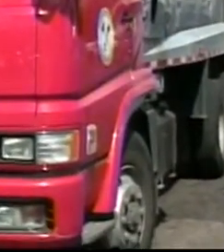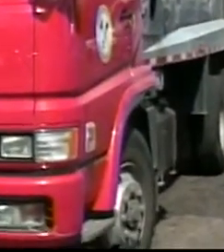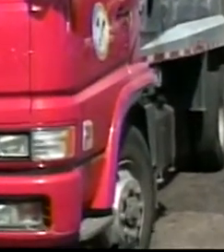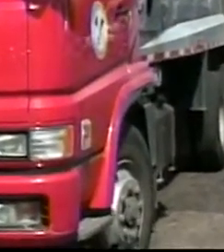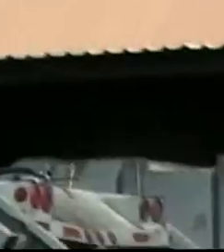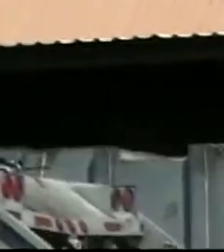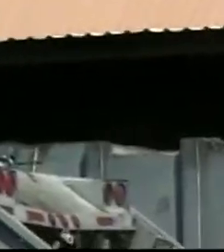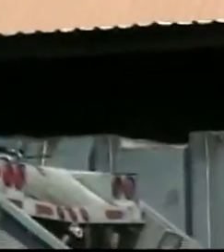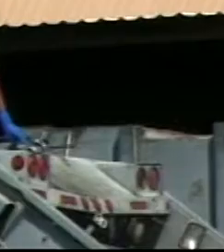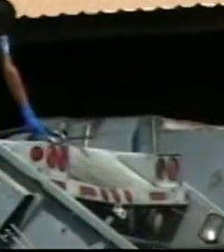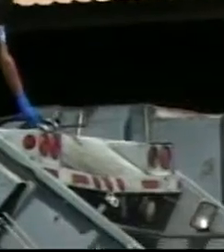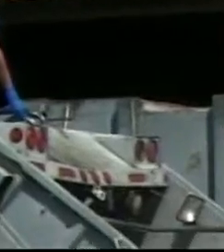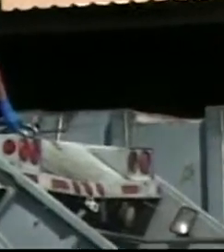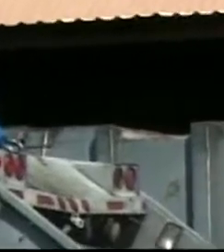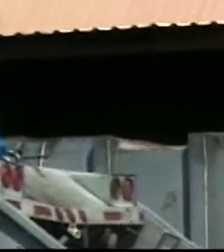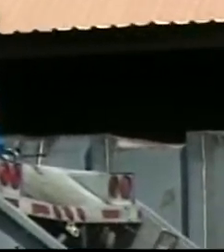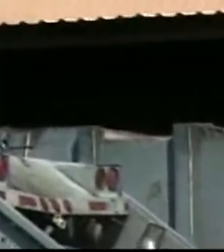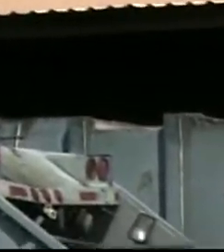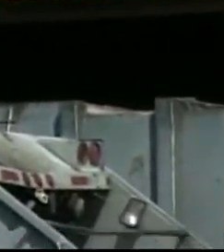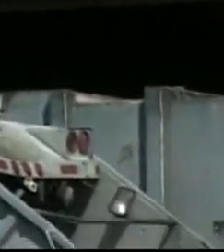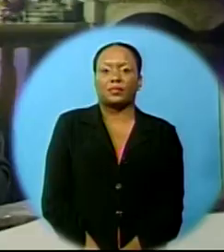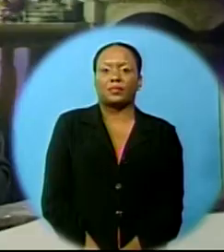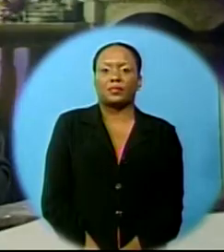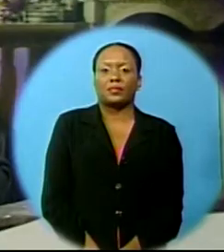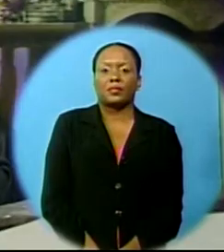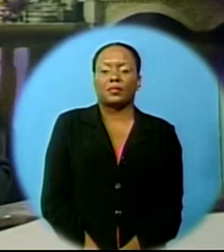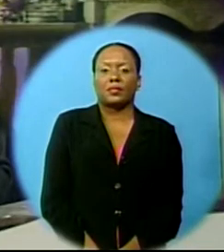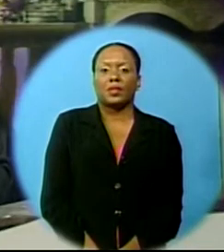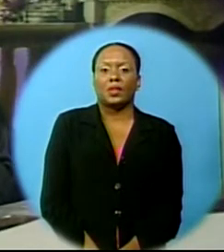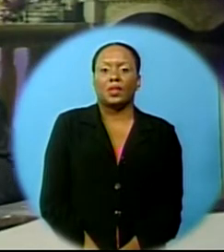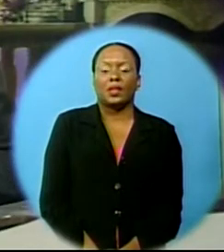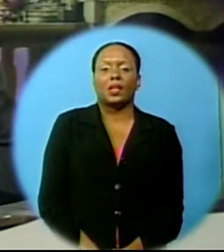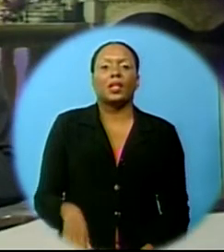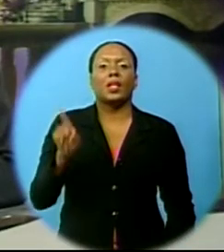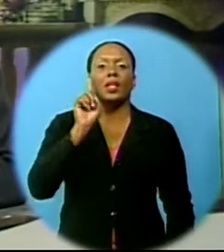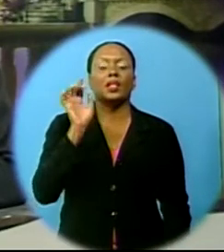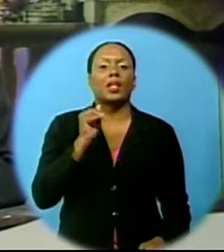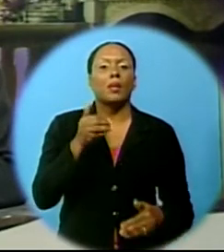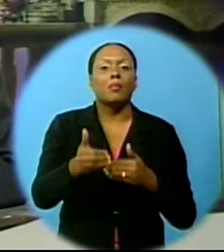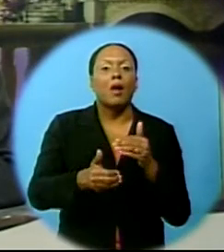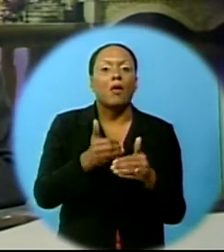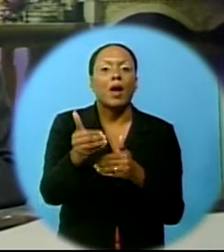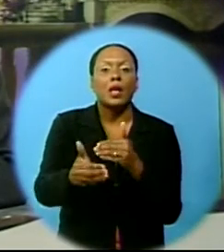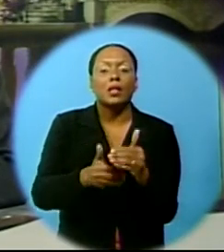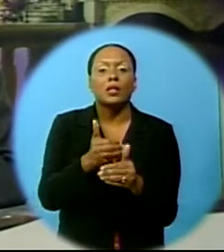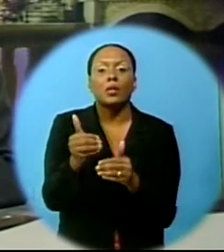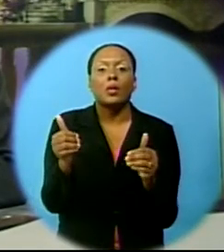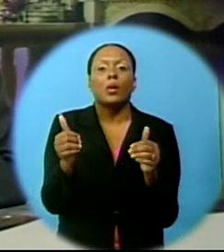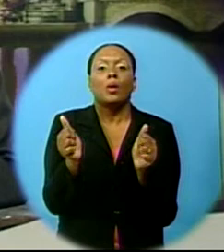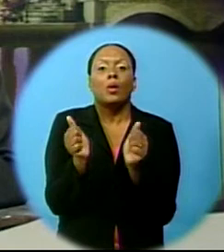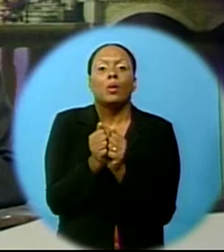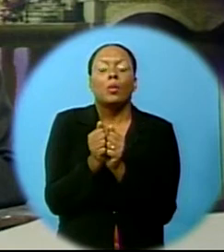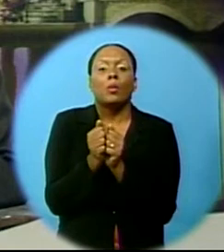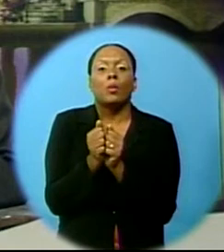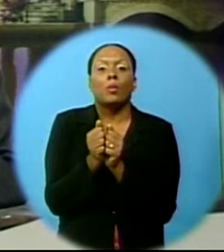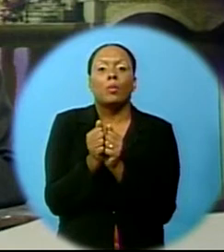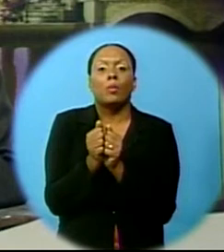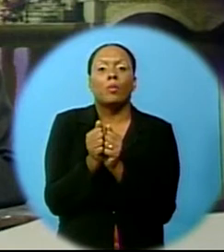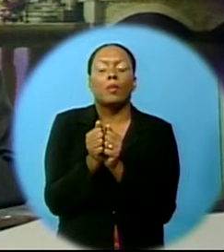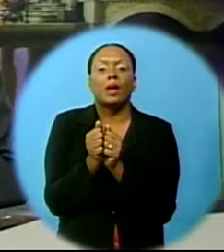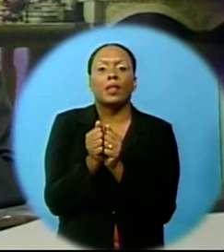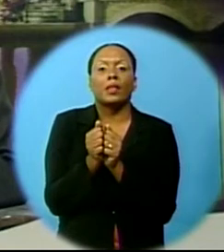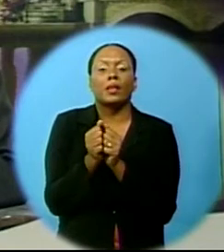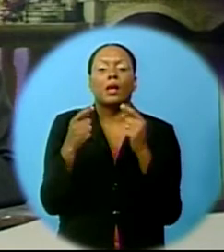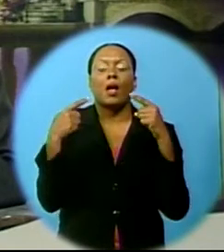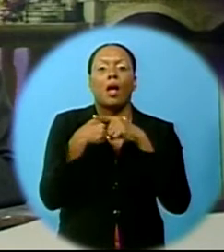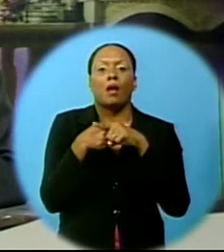and for which she has apologized. It seems progress is being made in those talks aimed at ending the impasse